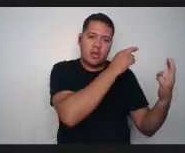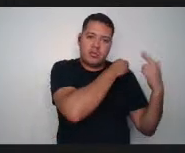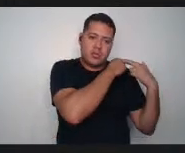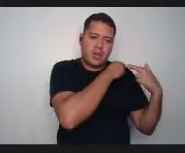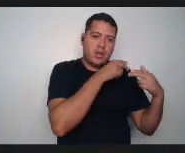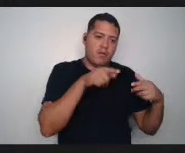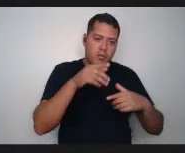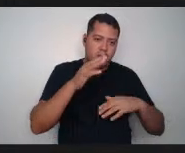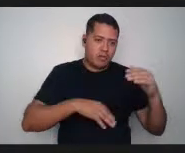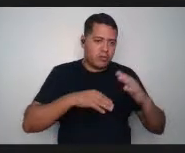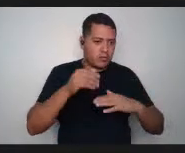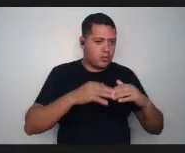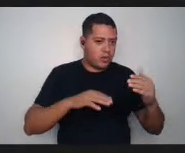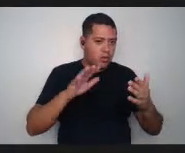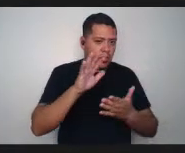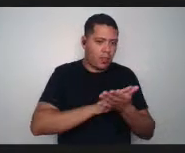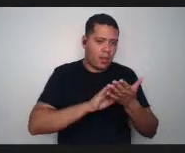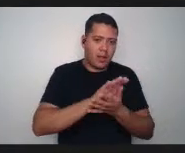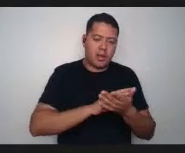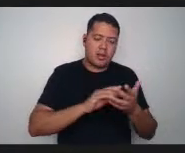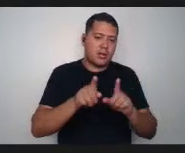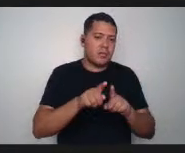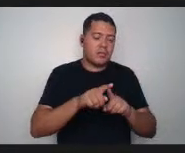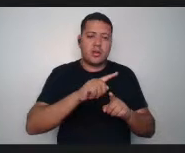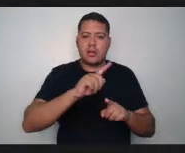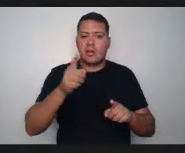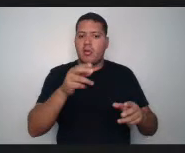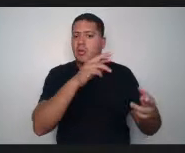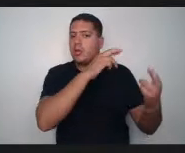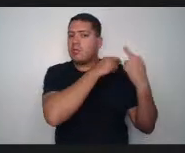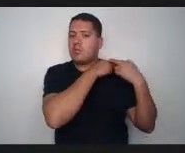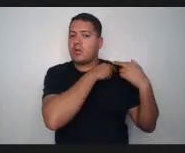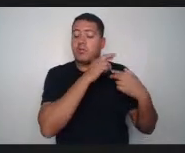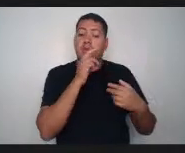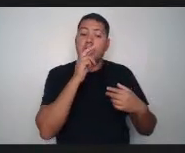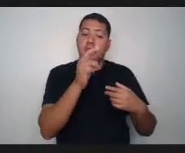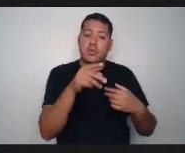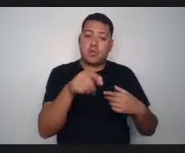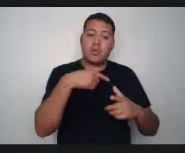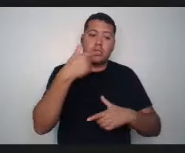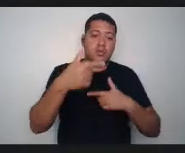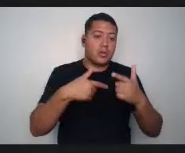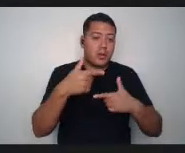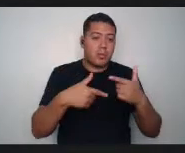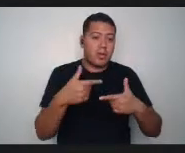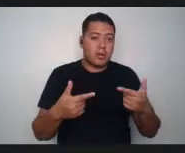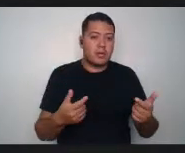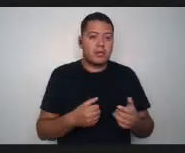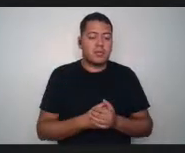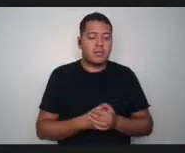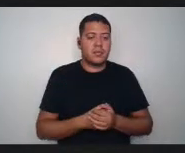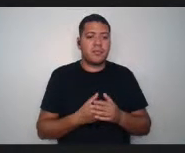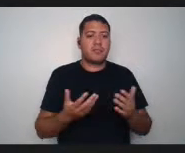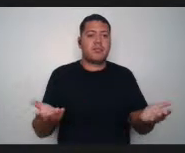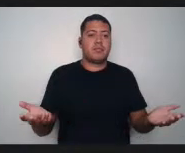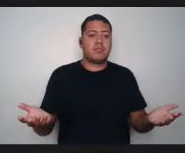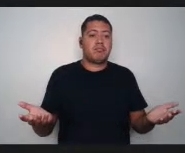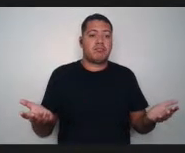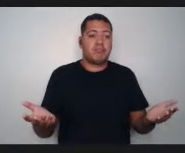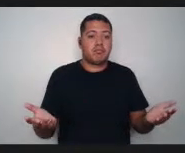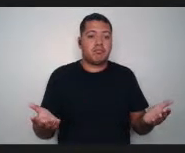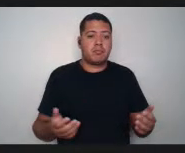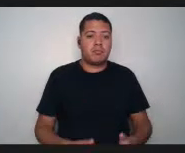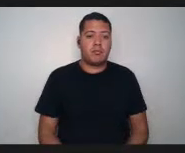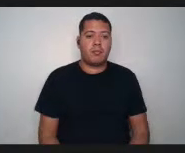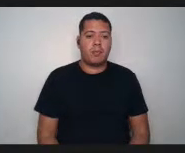have responsibility for its employees, and it's not responsible for the result of the work.